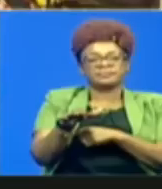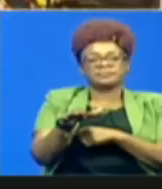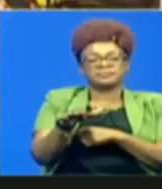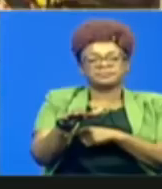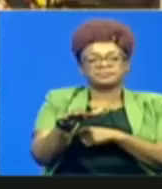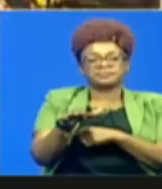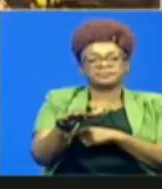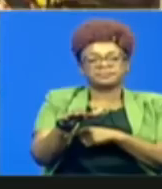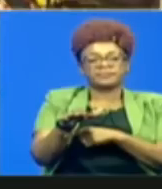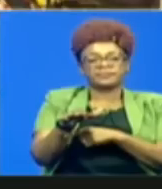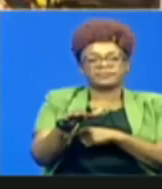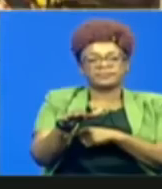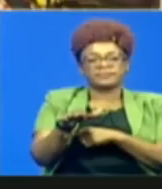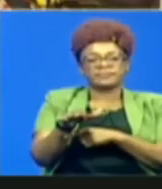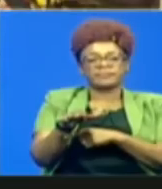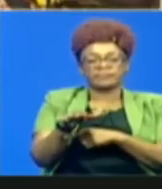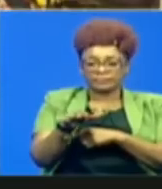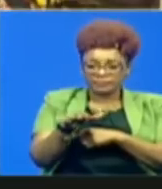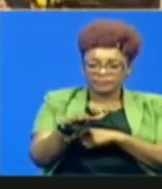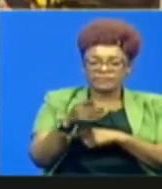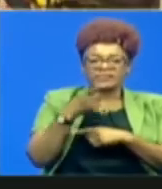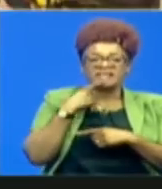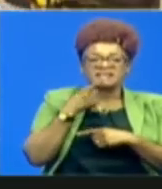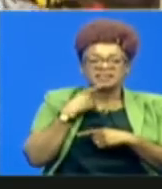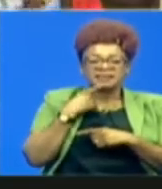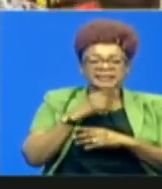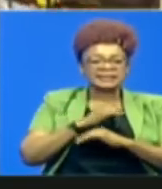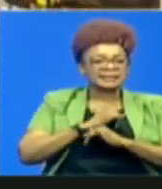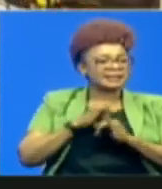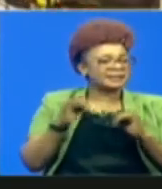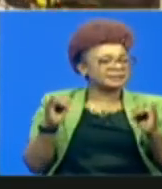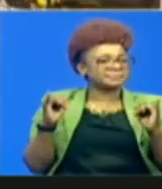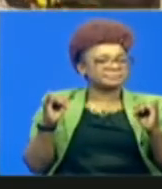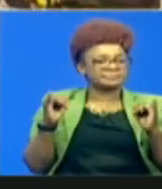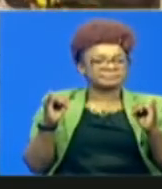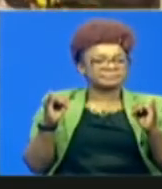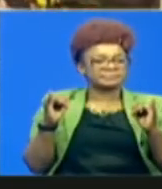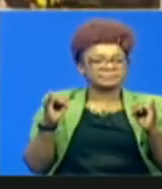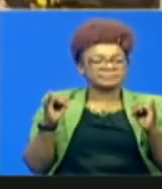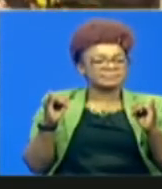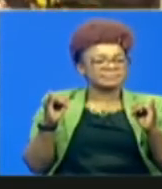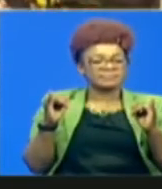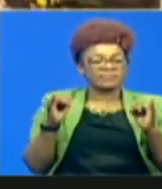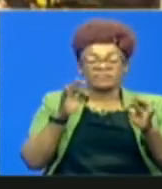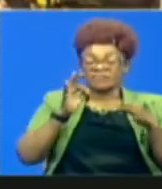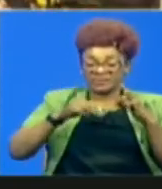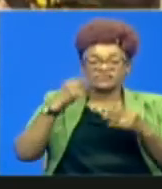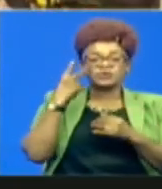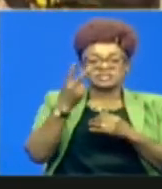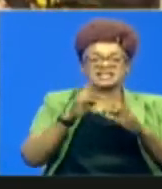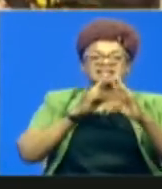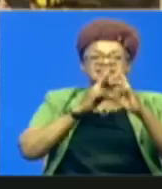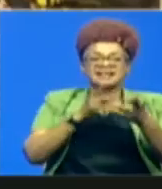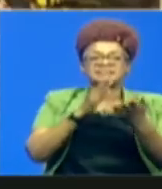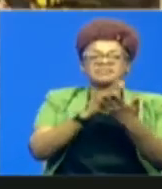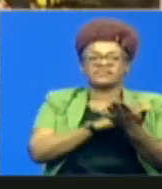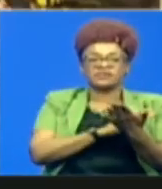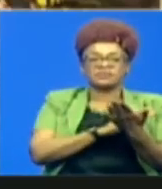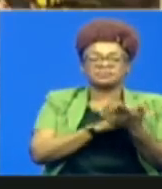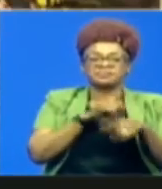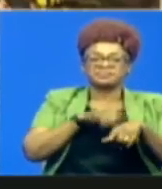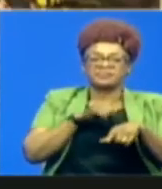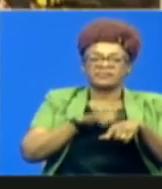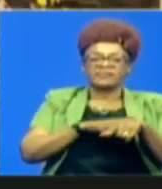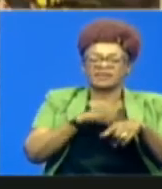My tumors have cleared. You know, it's very, well, if you've seen results before, when a doctor